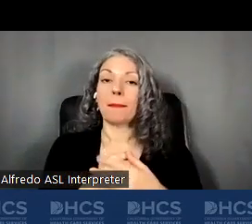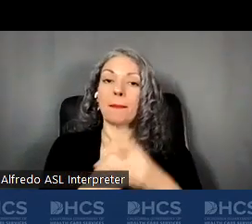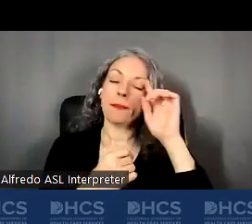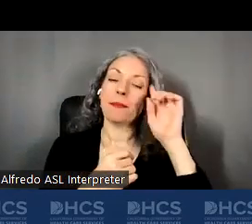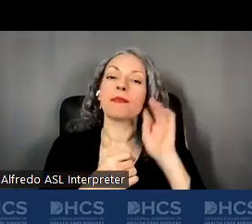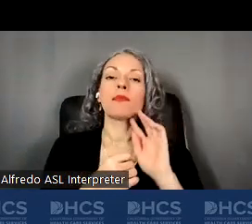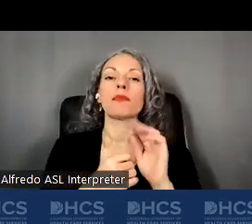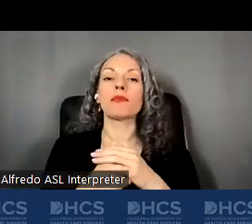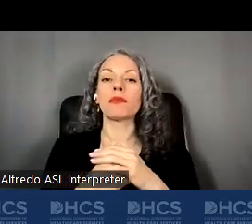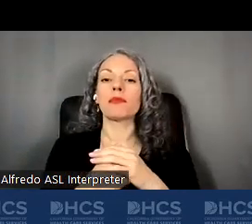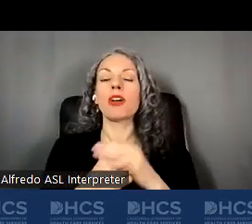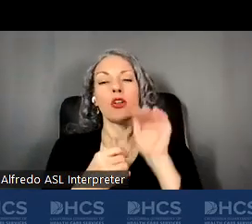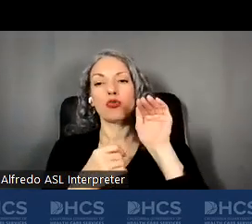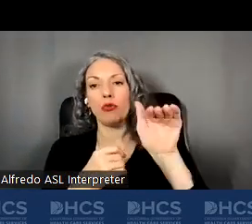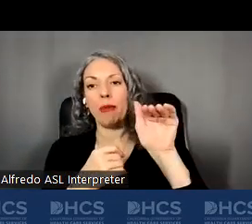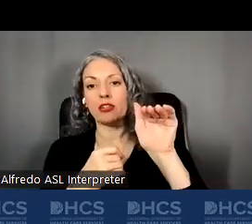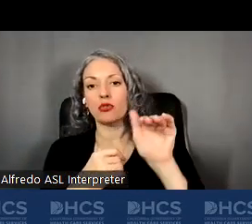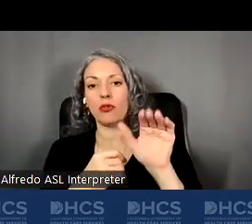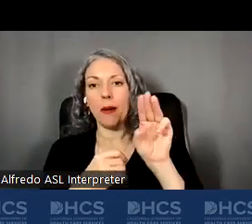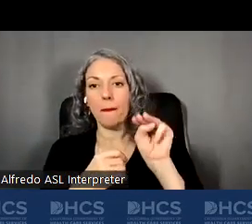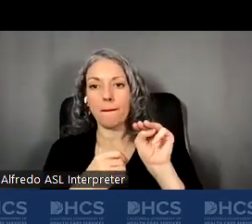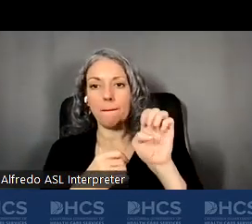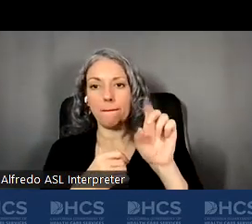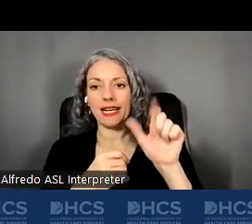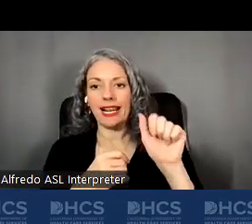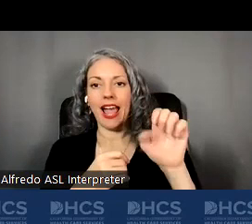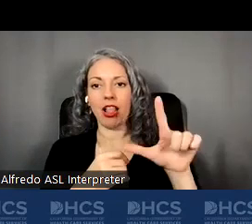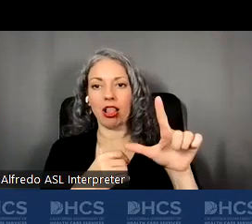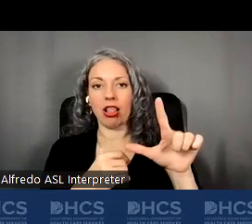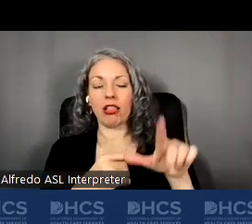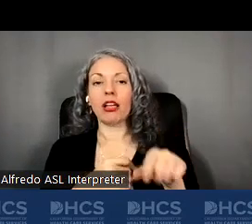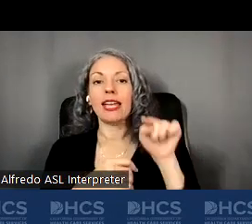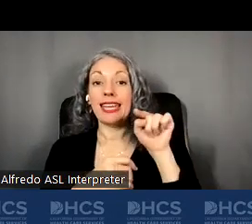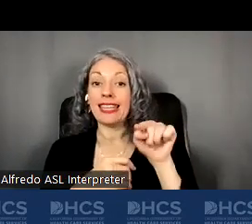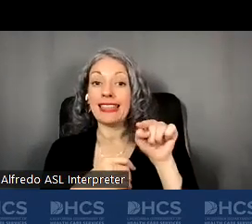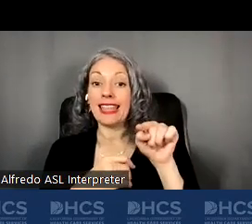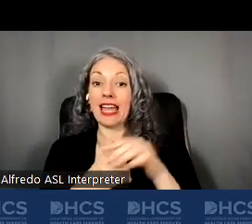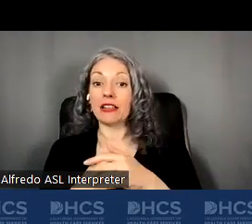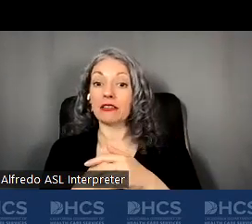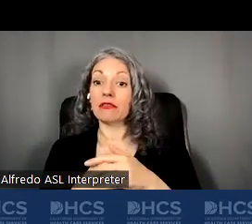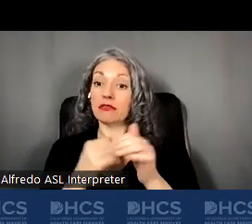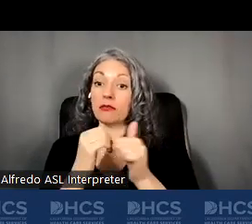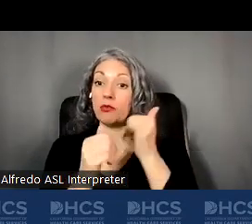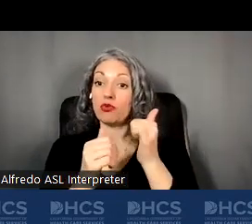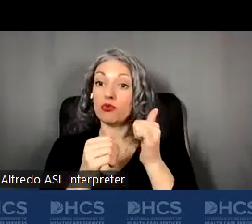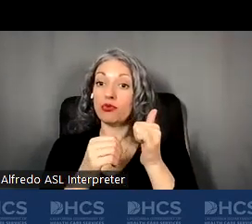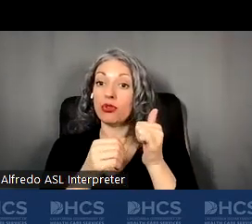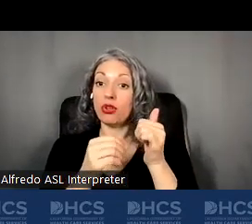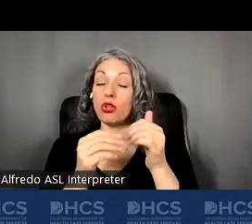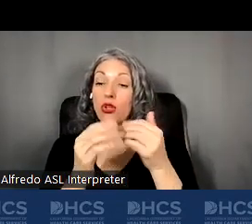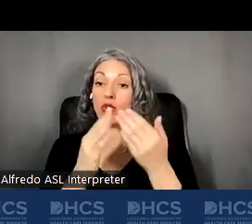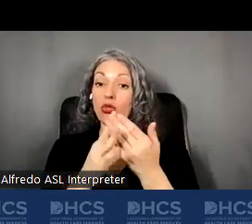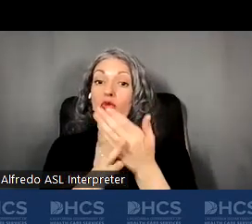Just as a reminder, Medi-Cal is mostly administered through our managed care